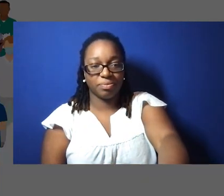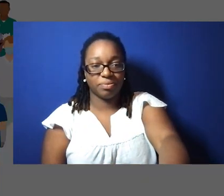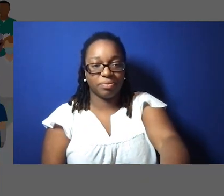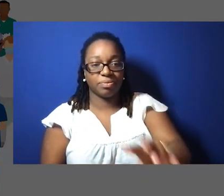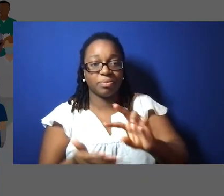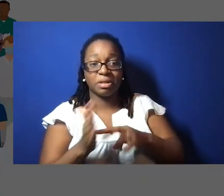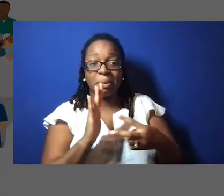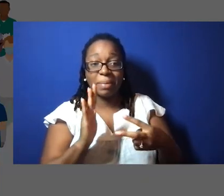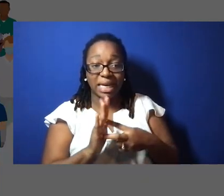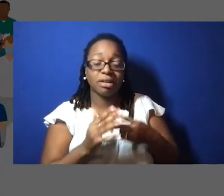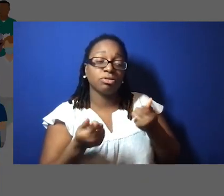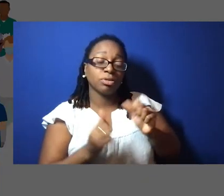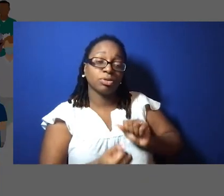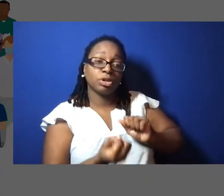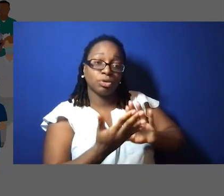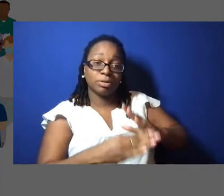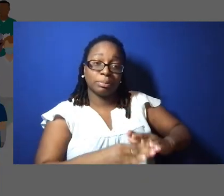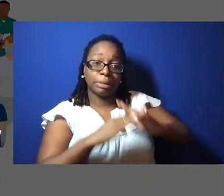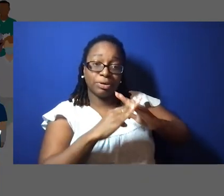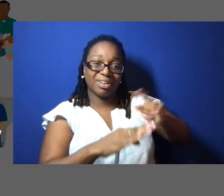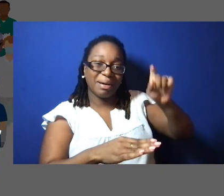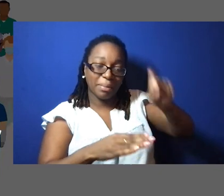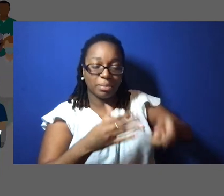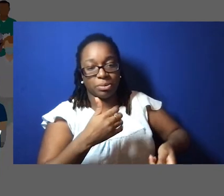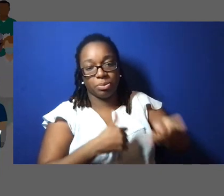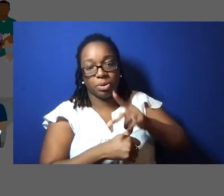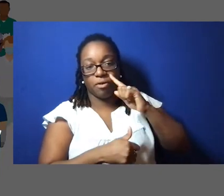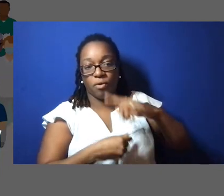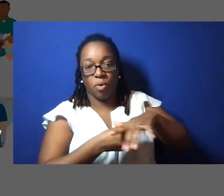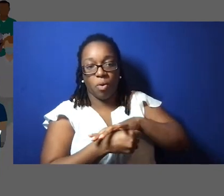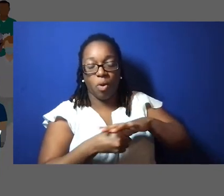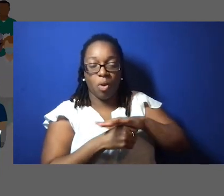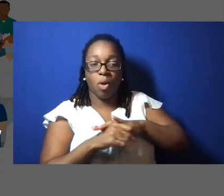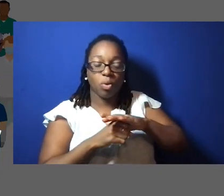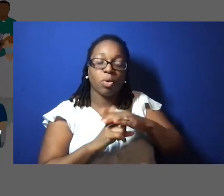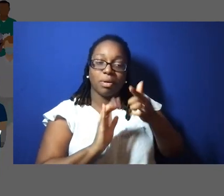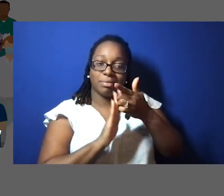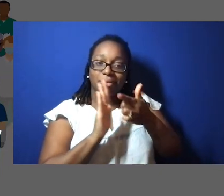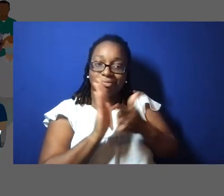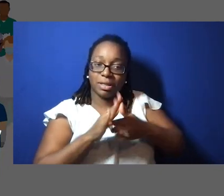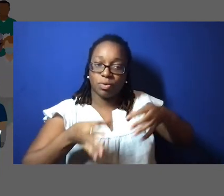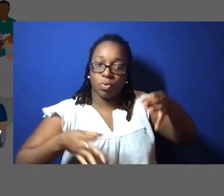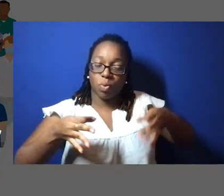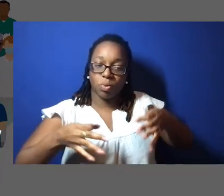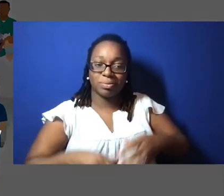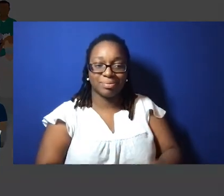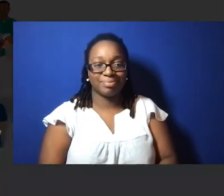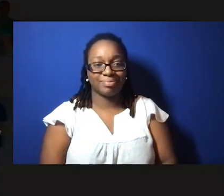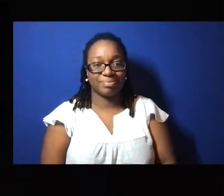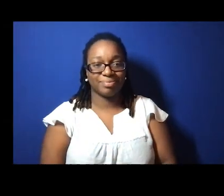programs. Therefore, addressing barriers must be a priority for local jurisdictions.